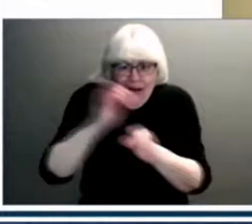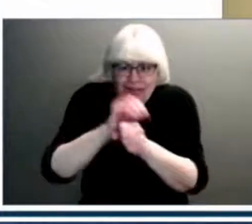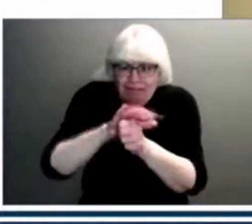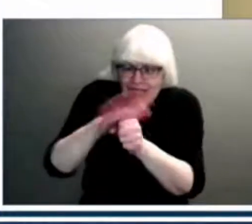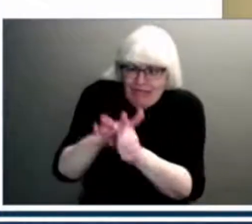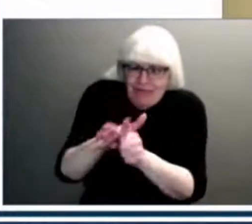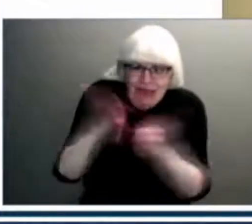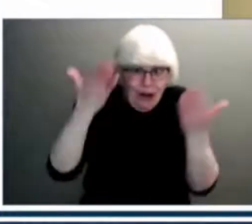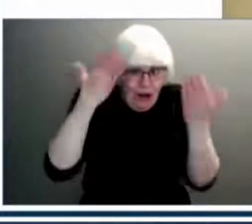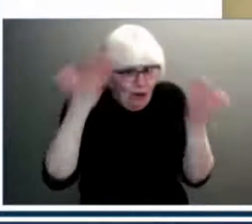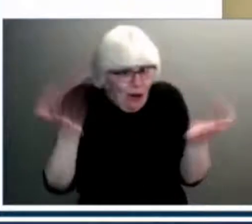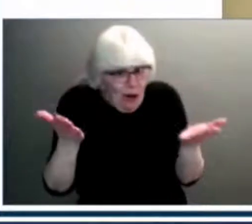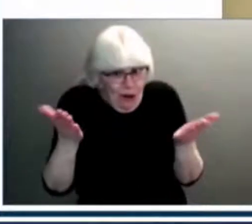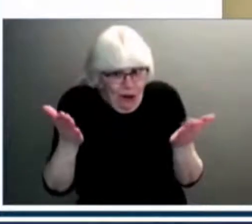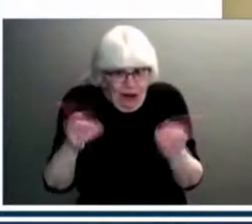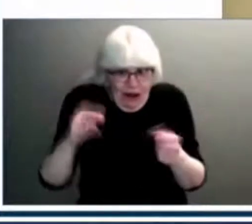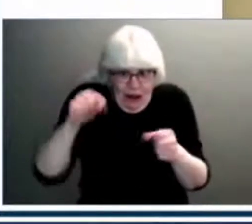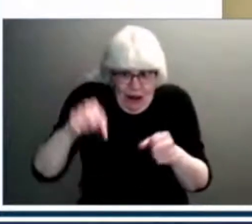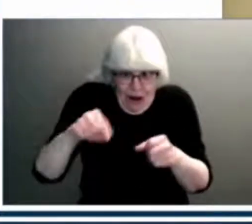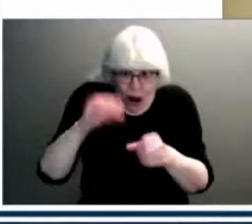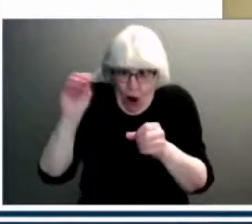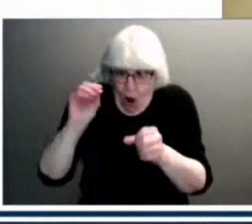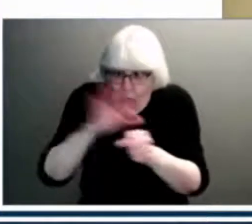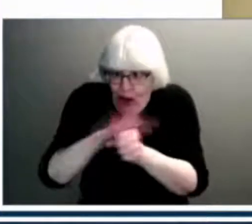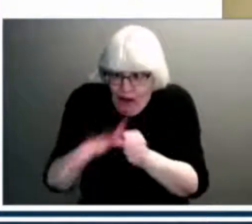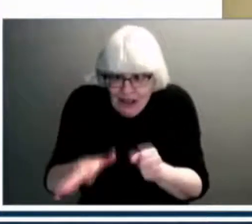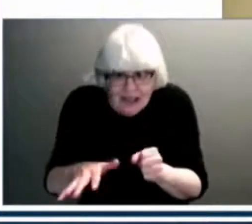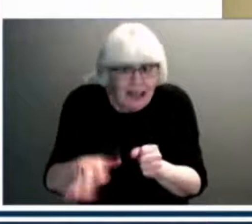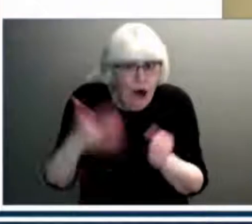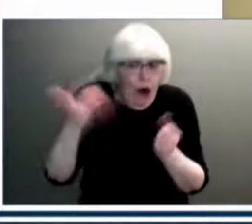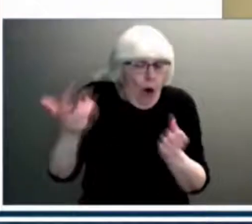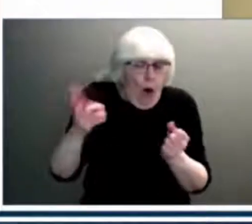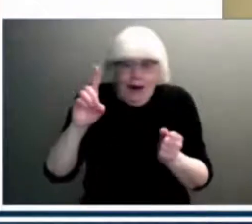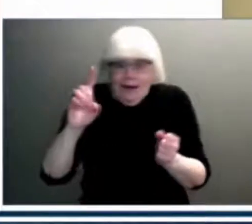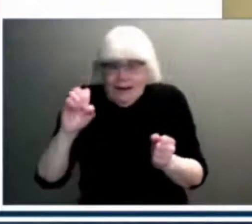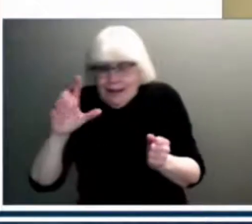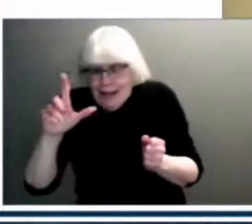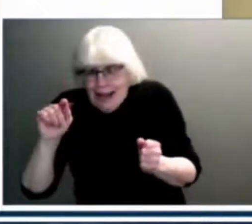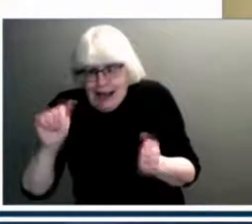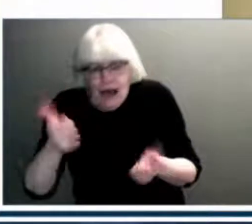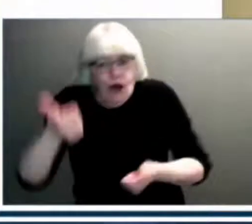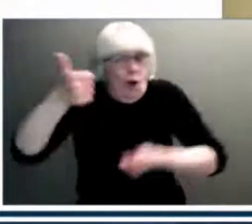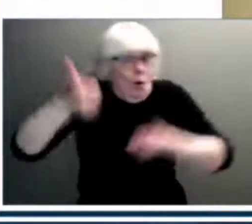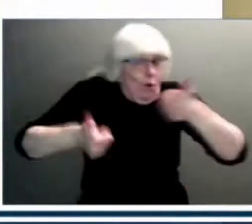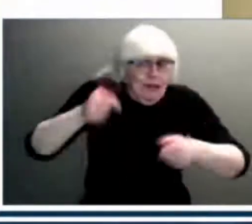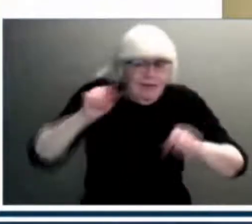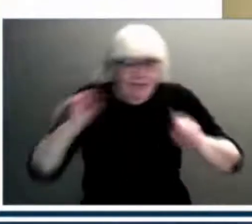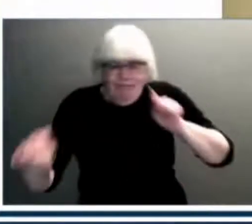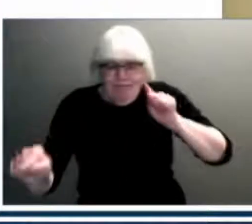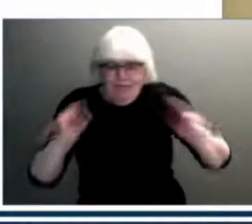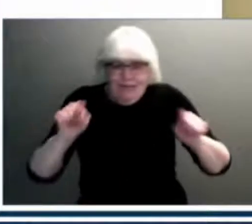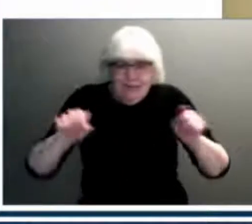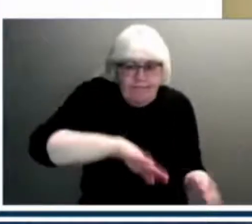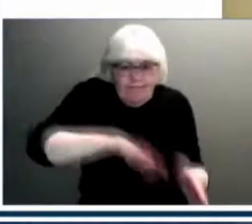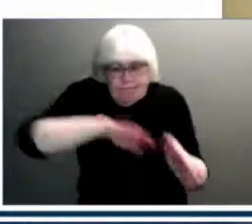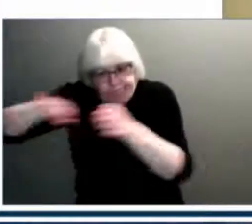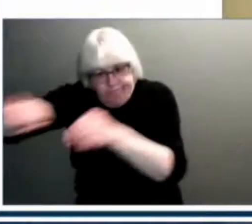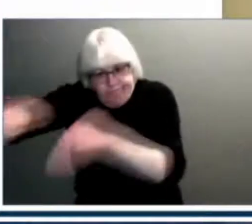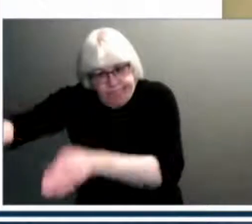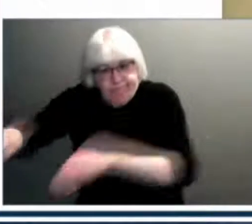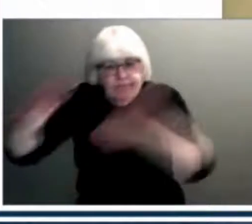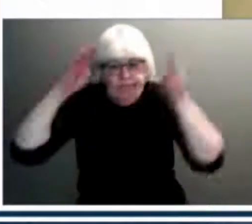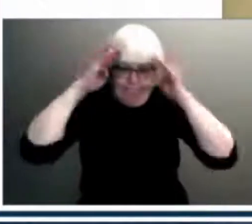of COVID. And we need to focus our testing resources, along with other resources, on helping to prevent severe